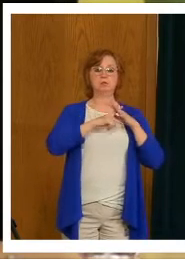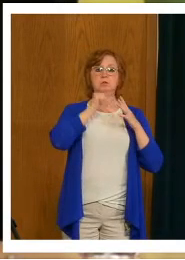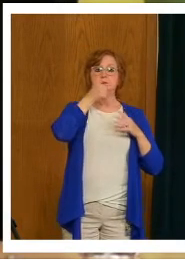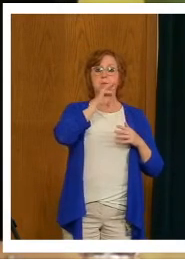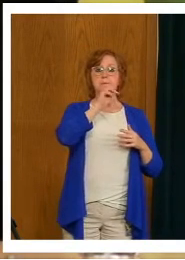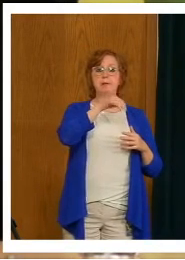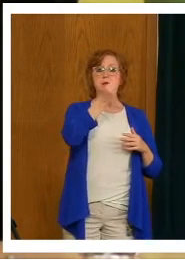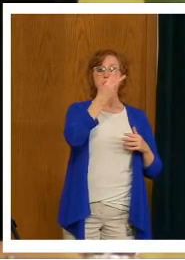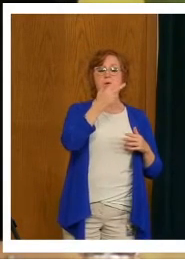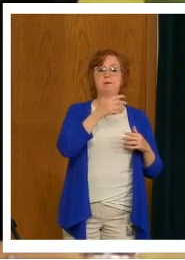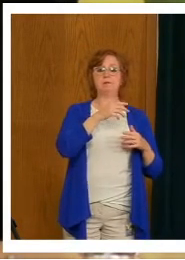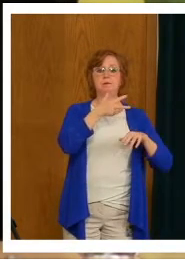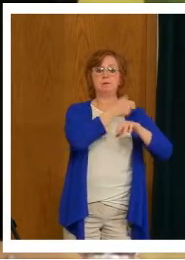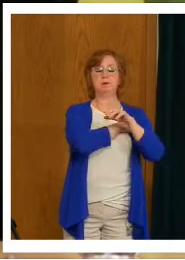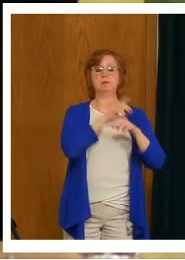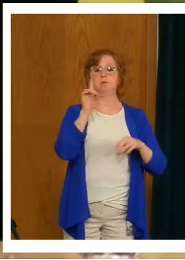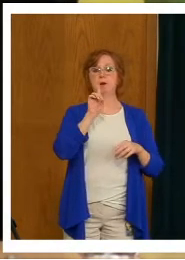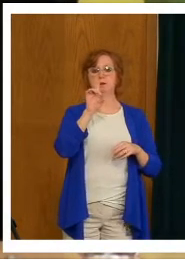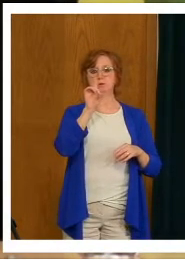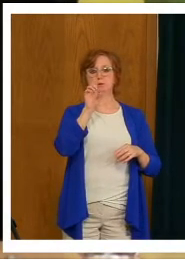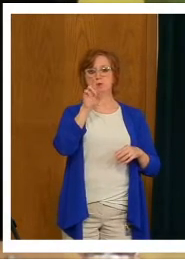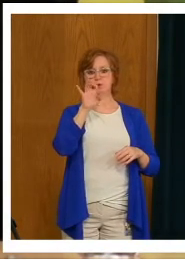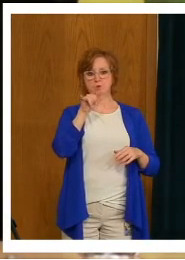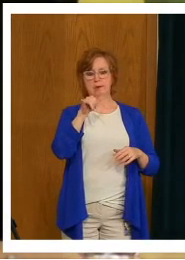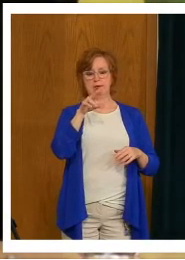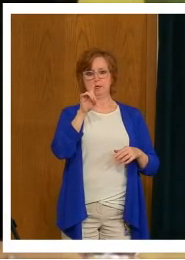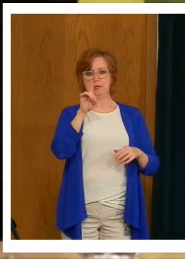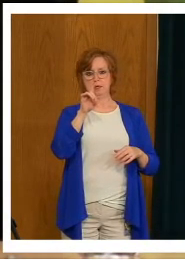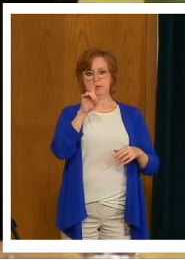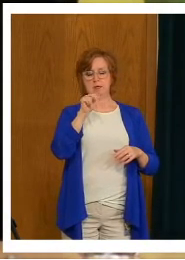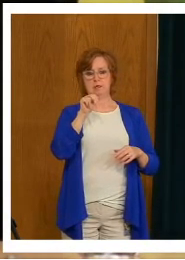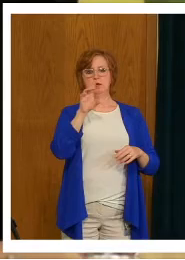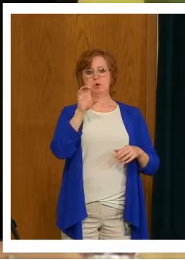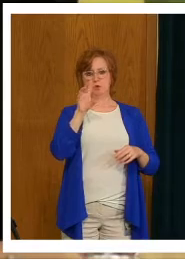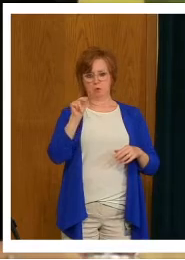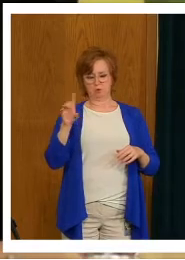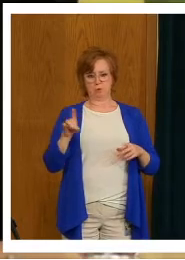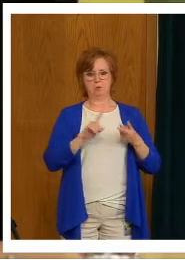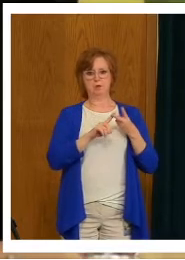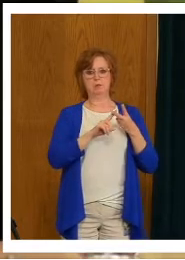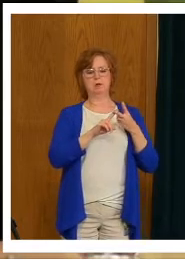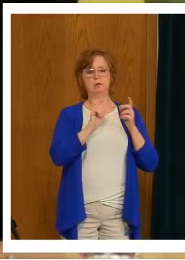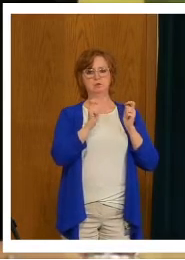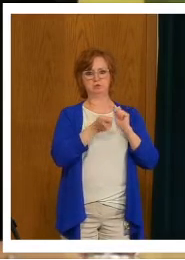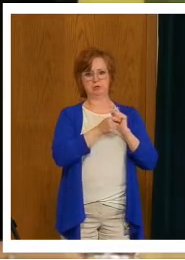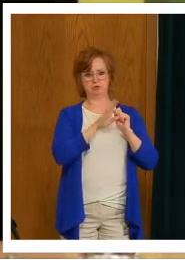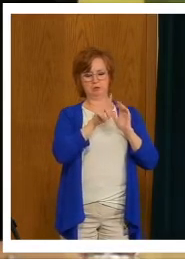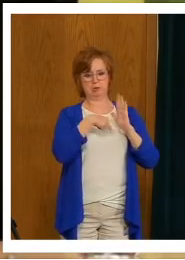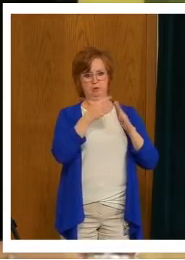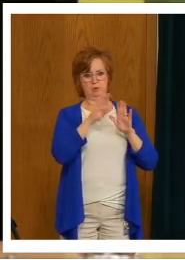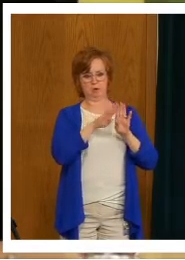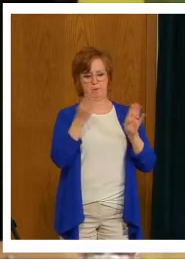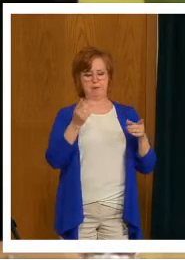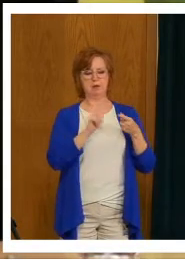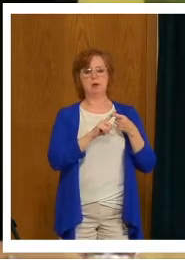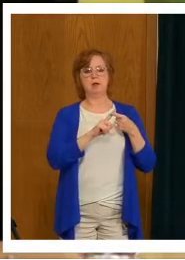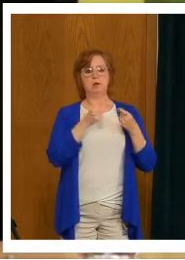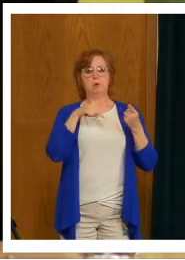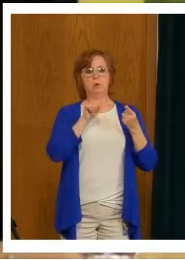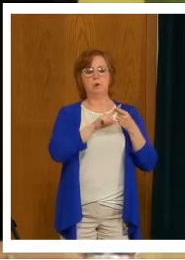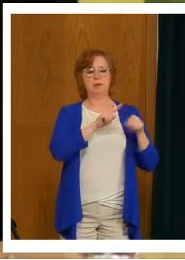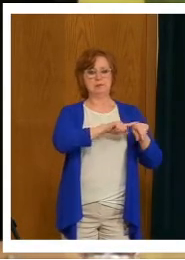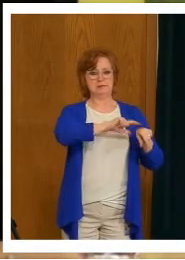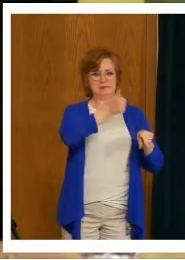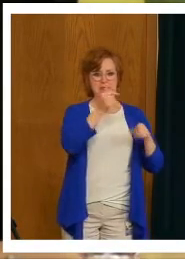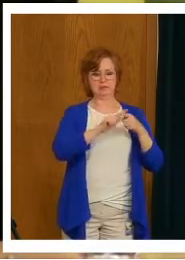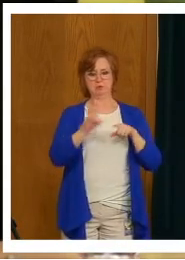12th, the vaccination clinic at Drayton, North Dakota is changing its hours. Eligible truck drivers and essential energy workers will be able to receive their vaccine between